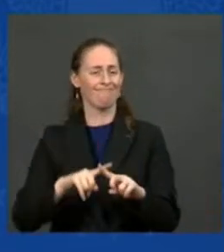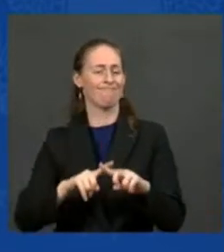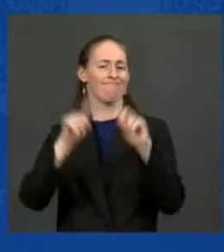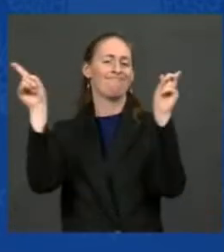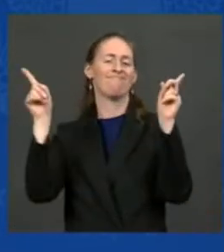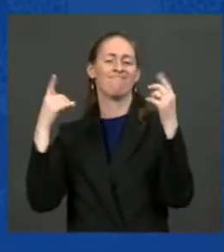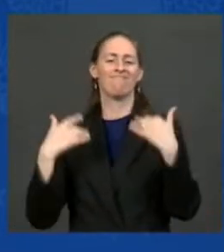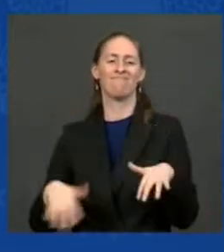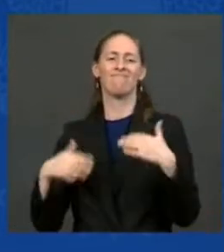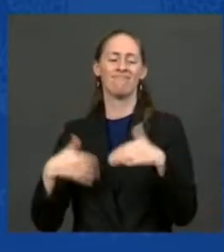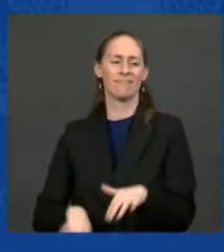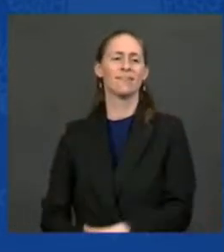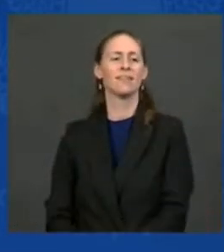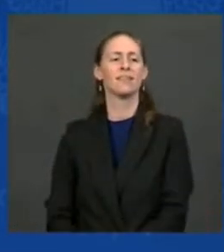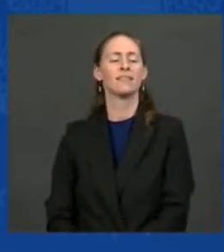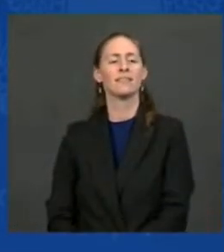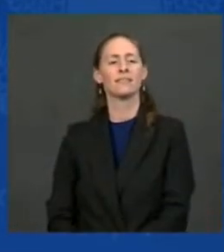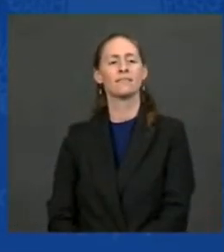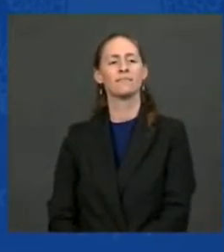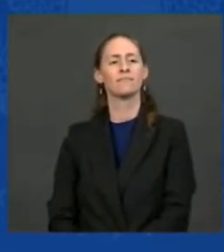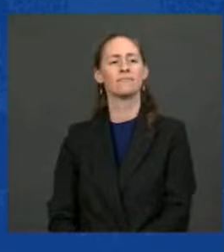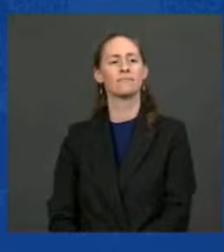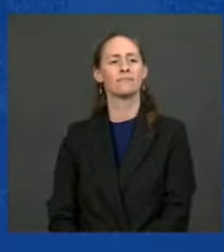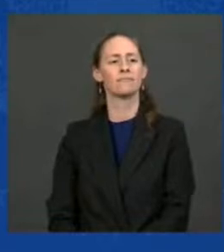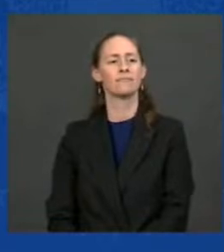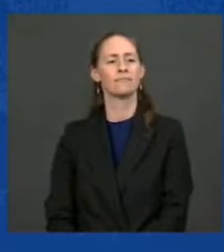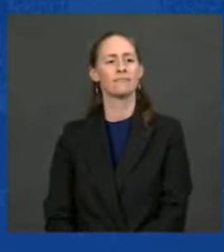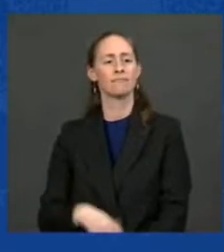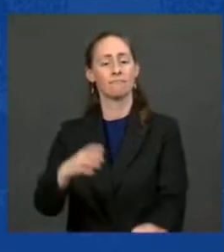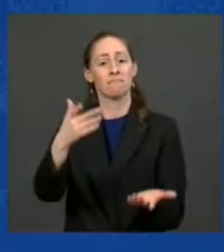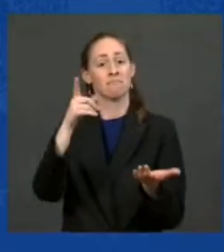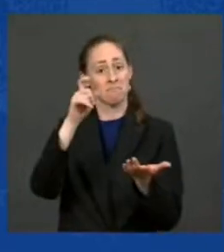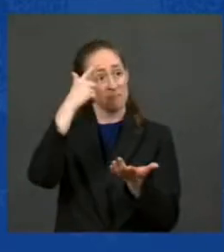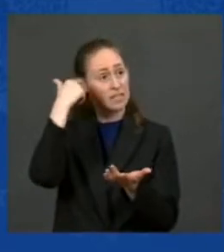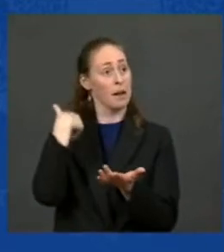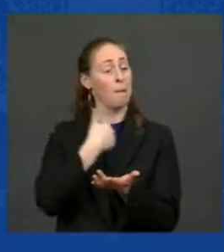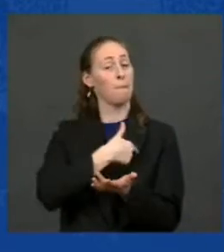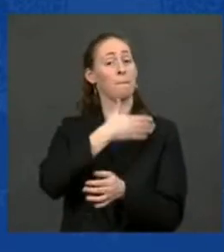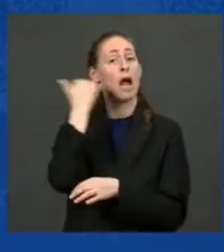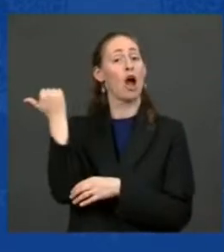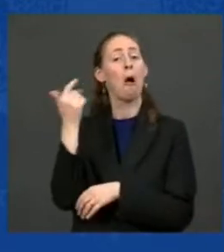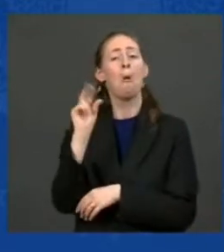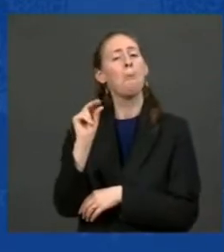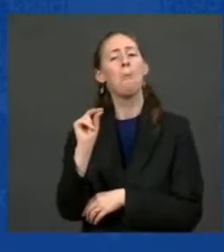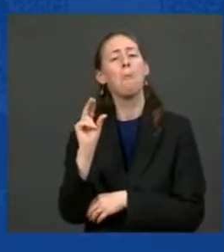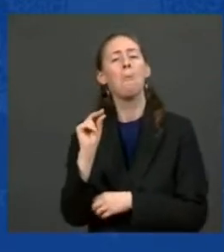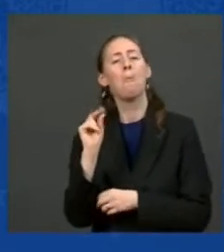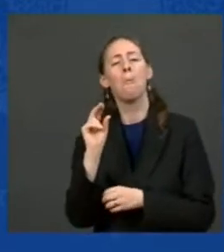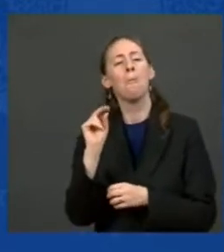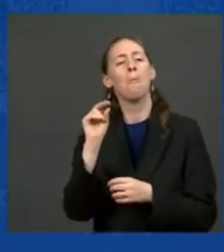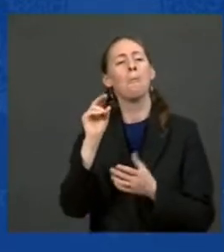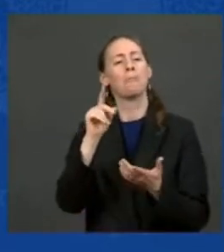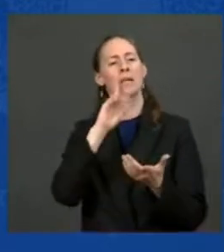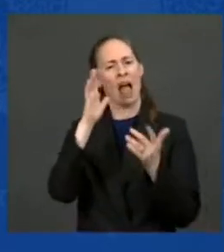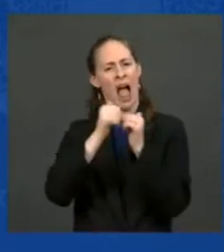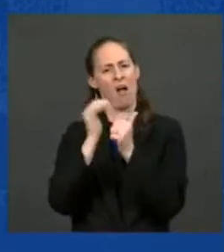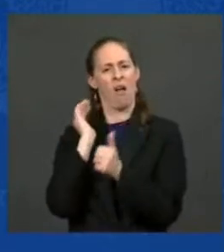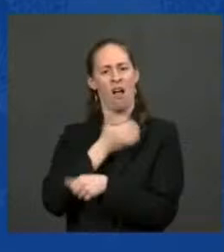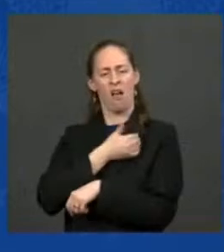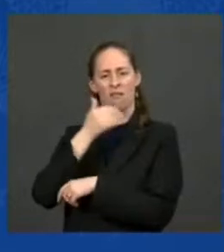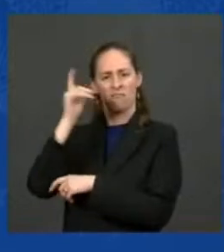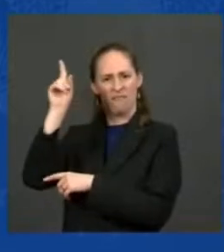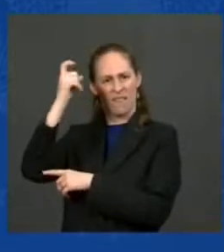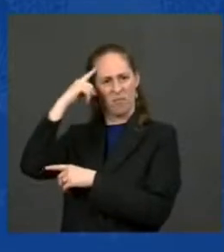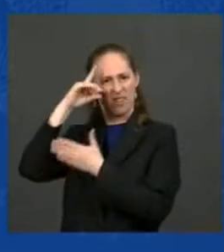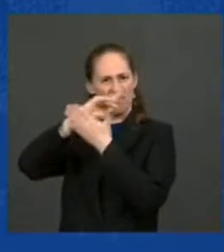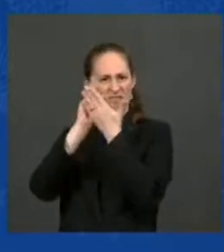not because we're inherently better, because the basis upon which we're organized. Virtually every